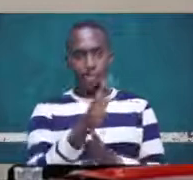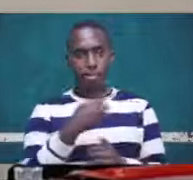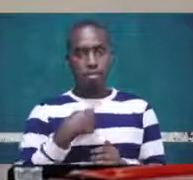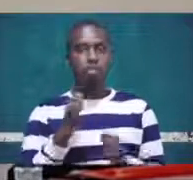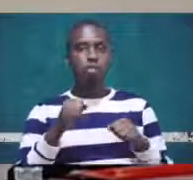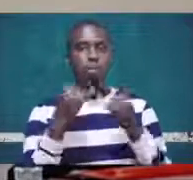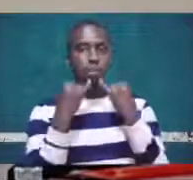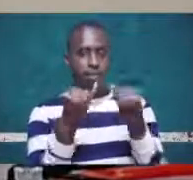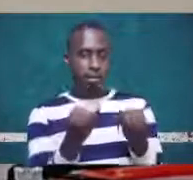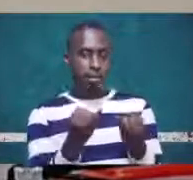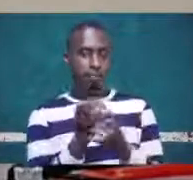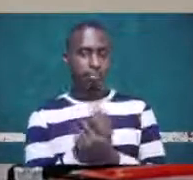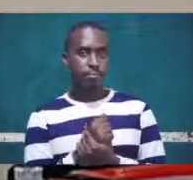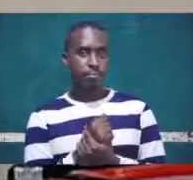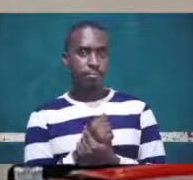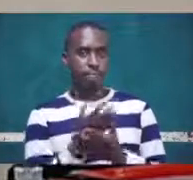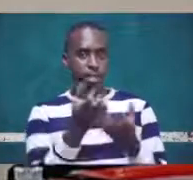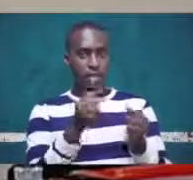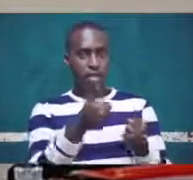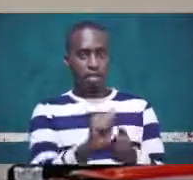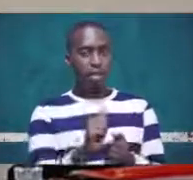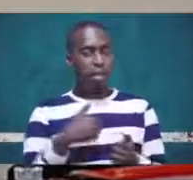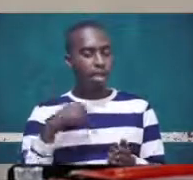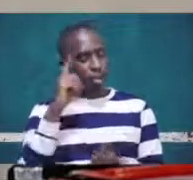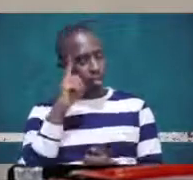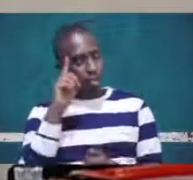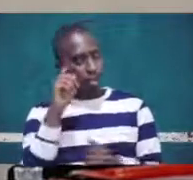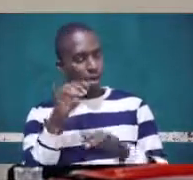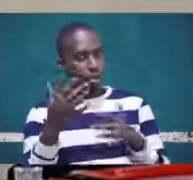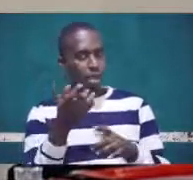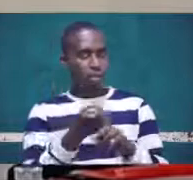would say, take it and think about where you came from